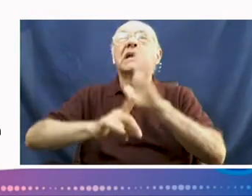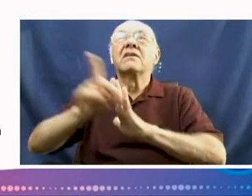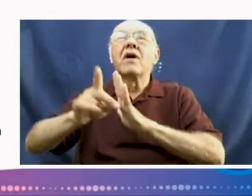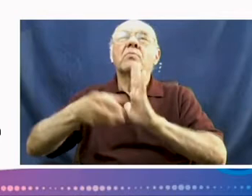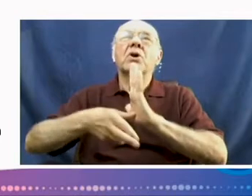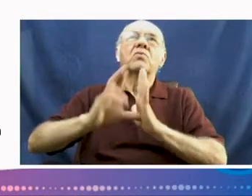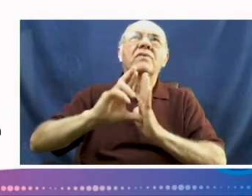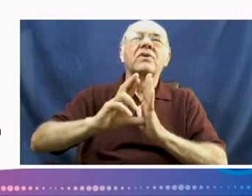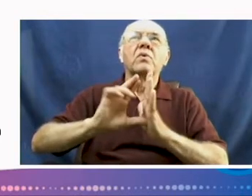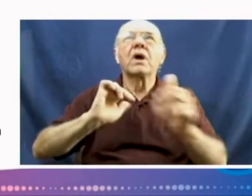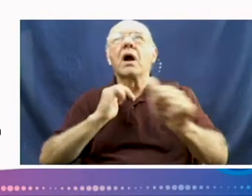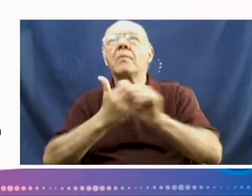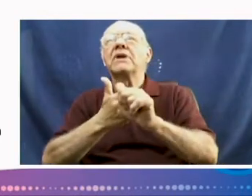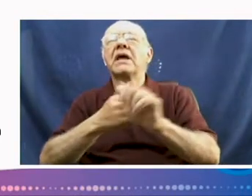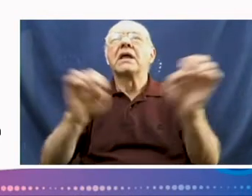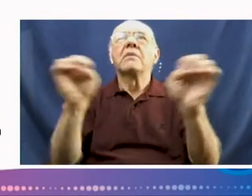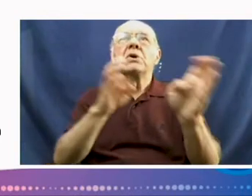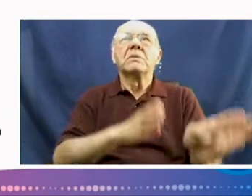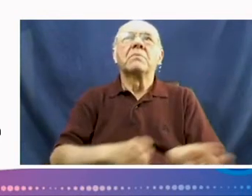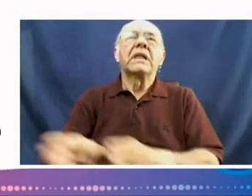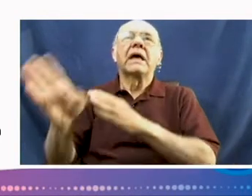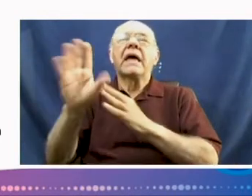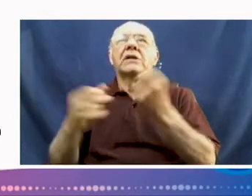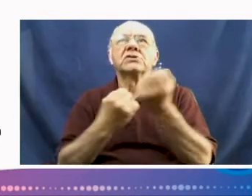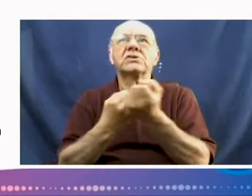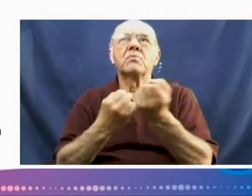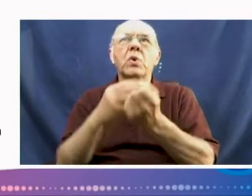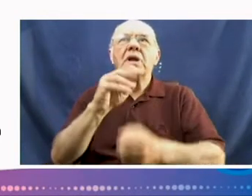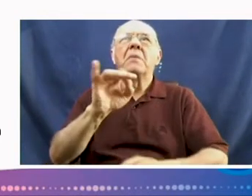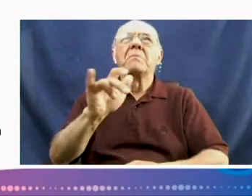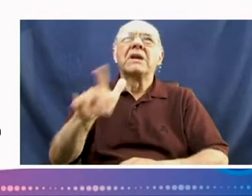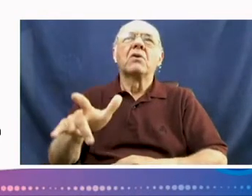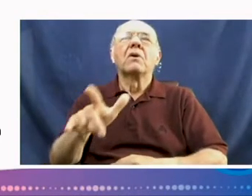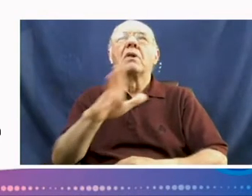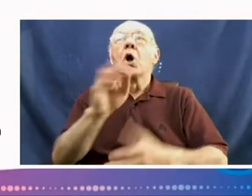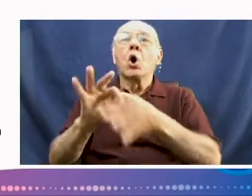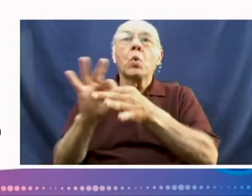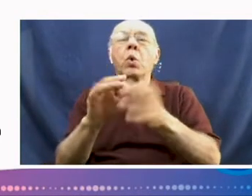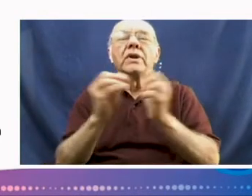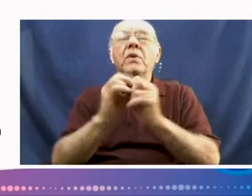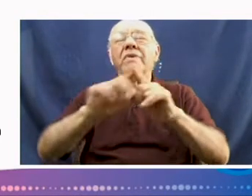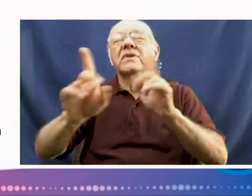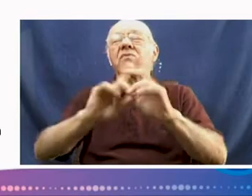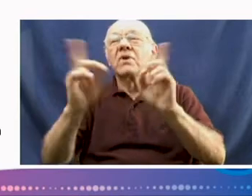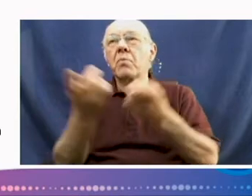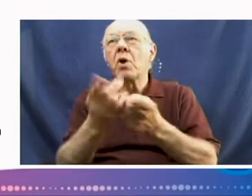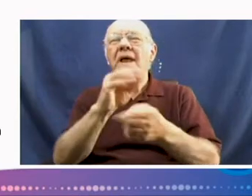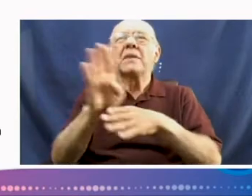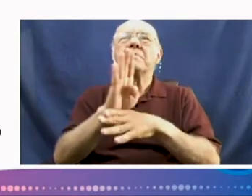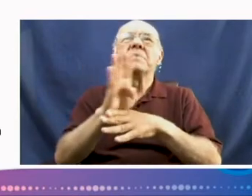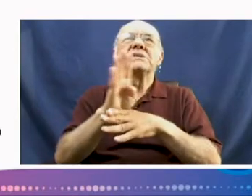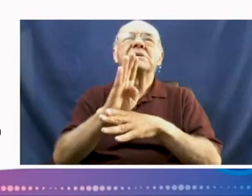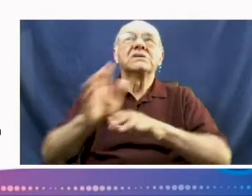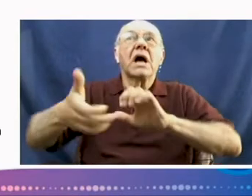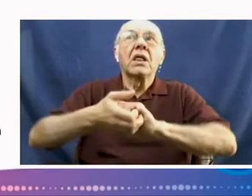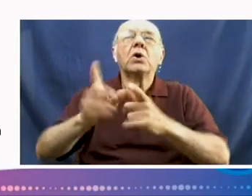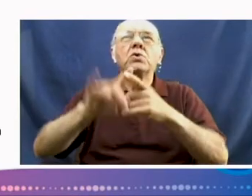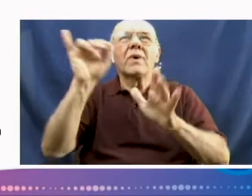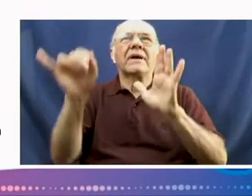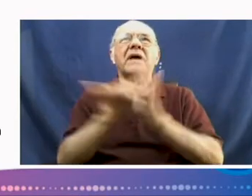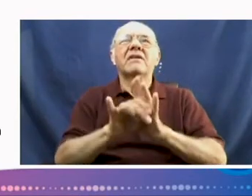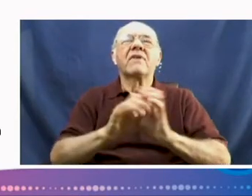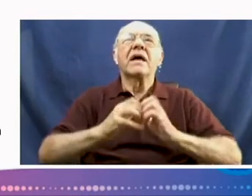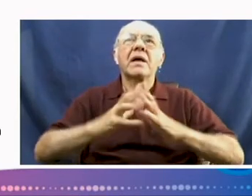updating emergency plans and supporting materials, coordinating with various departments and business lines to identify and implement